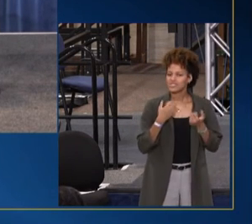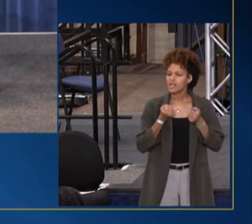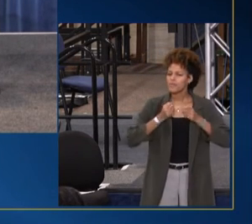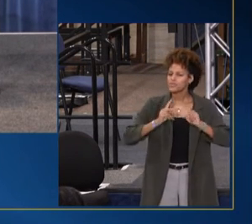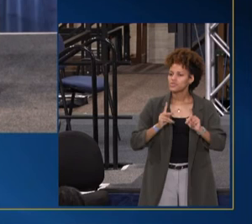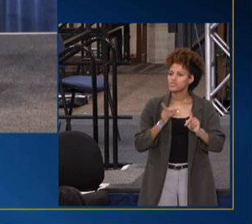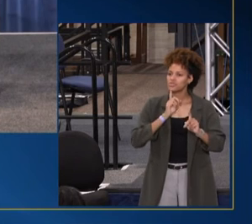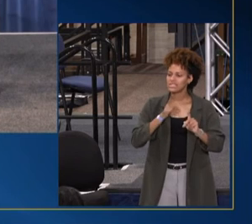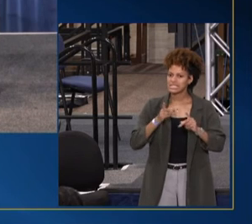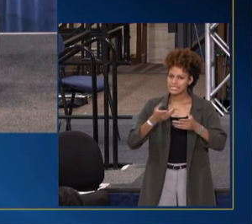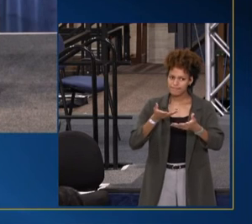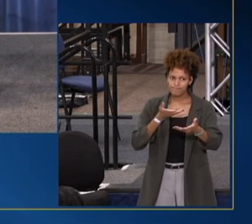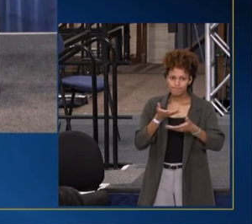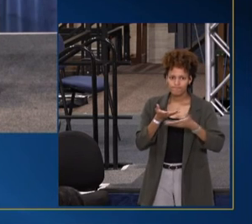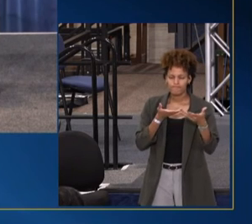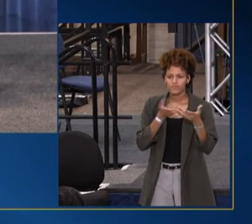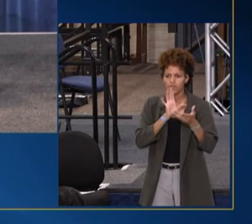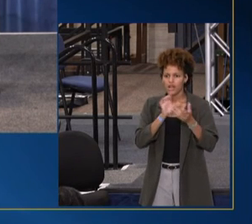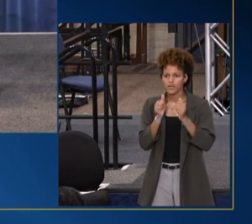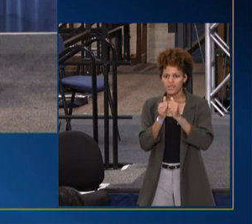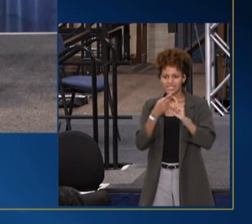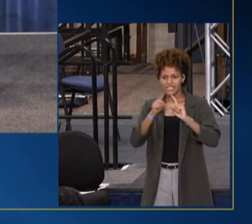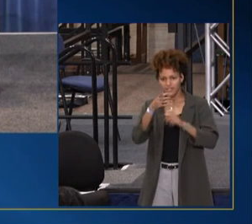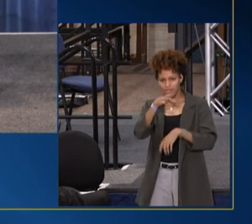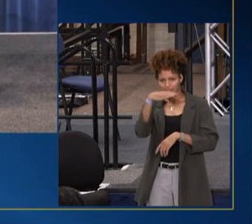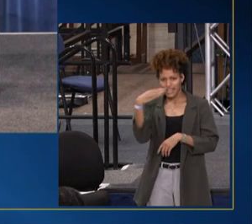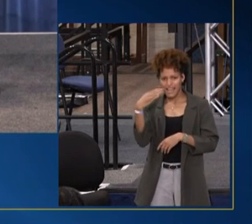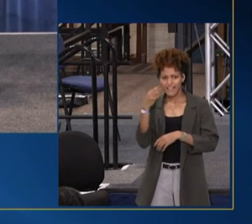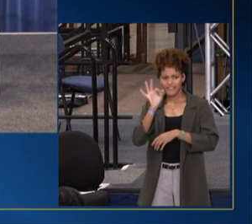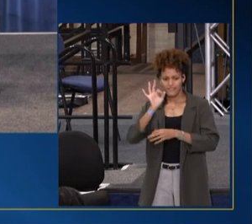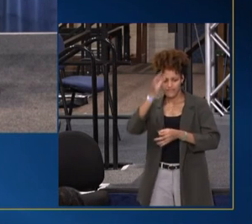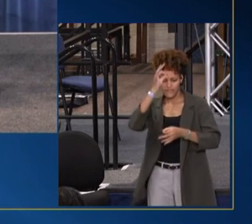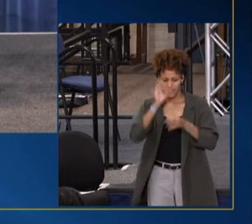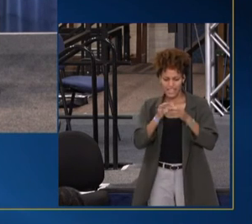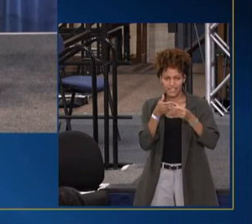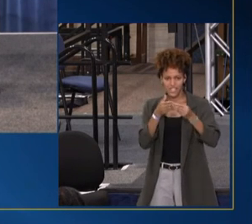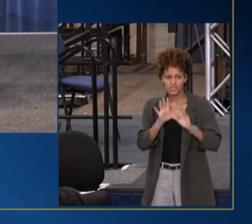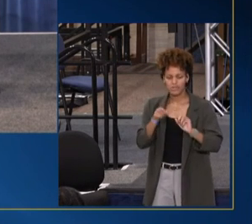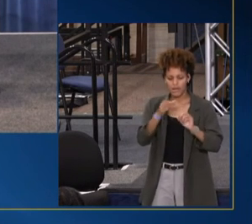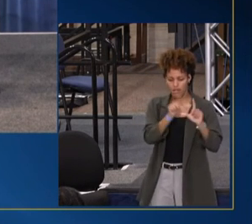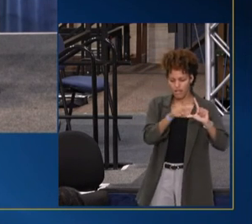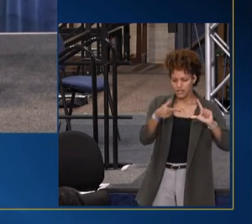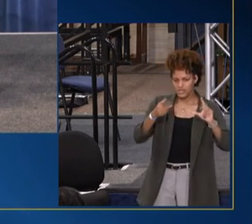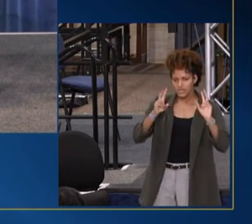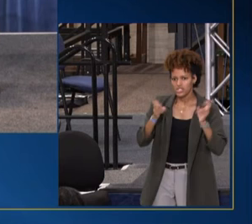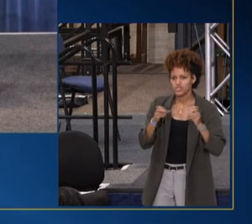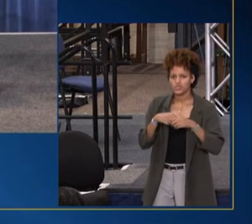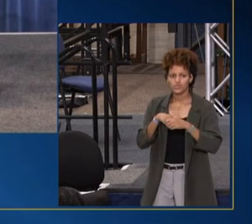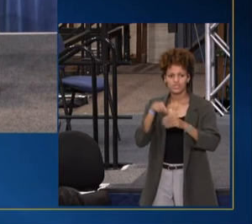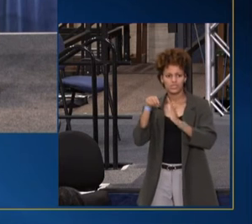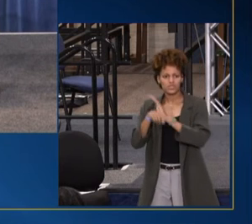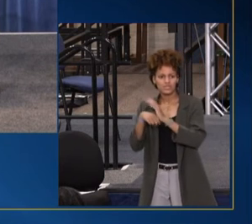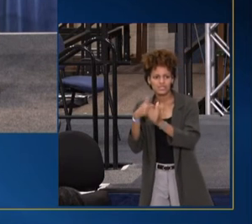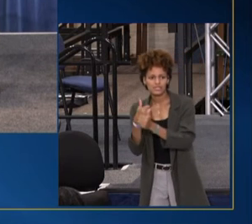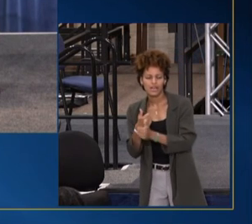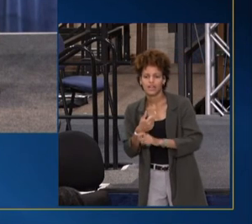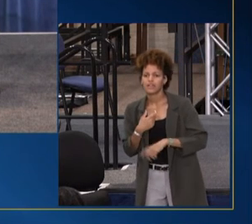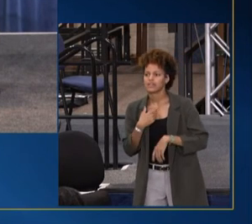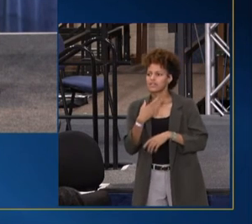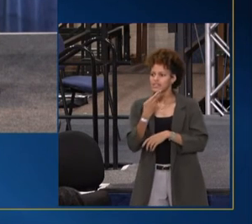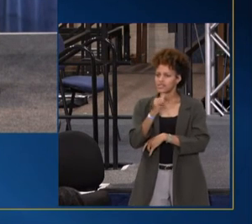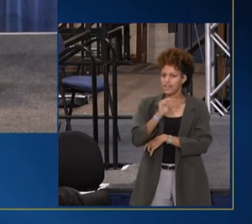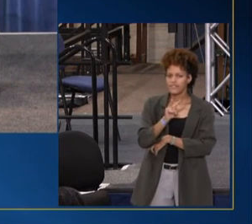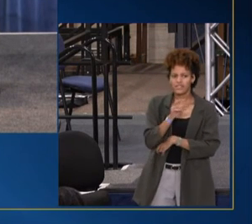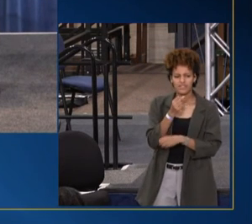really talk to Black faith leaders about LGBTQ youth issues, suicide, HIV,